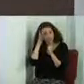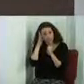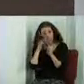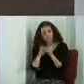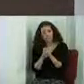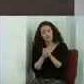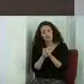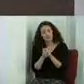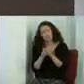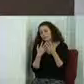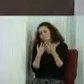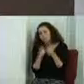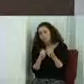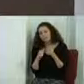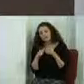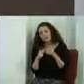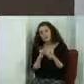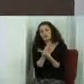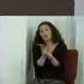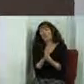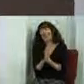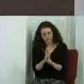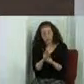us, Jesus.